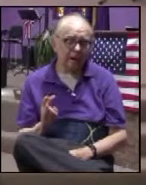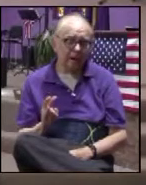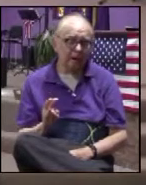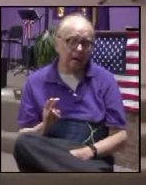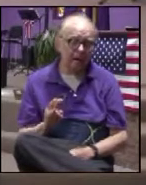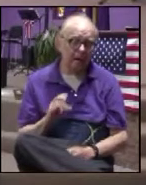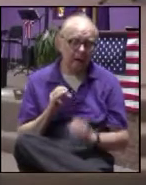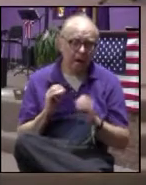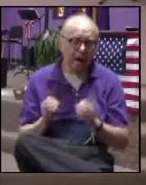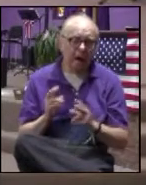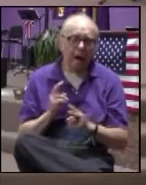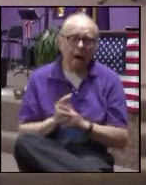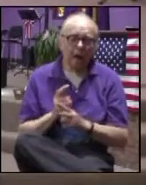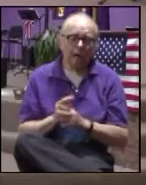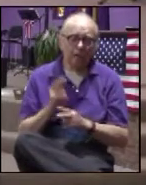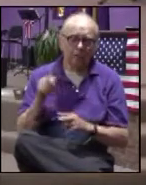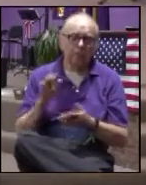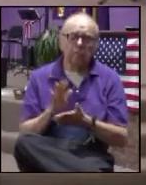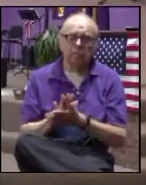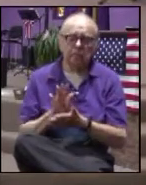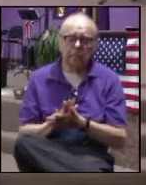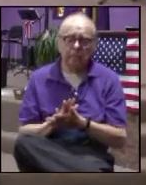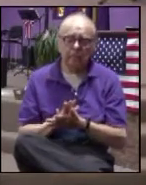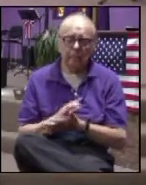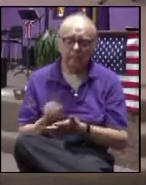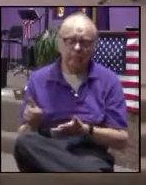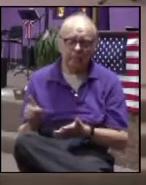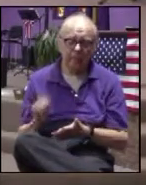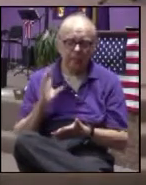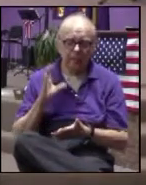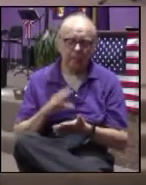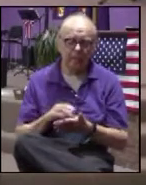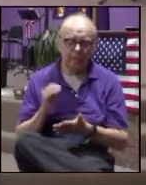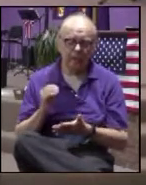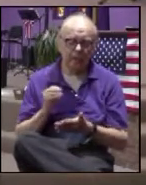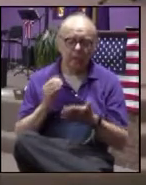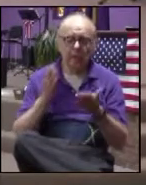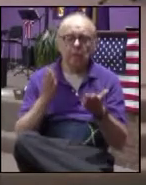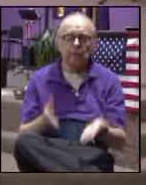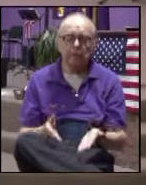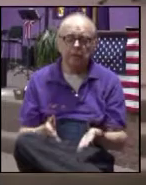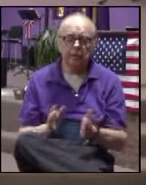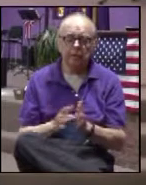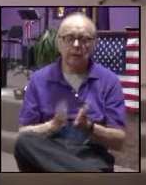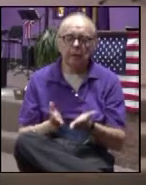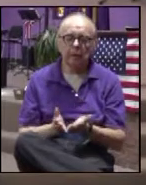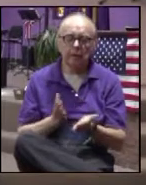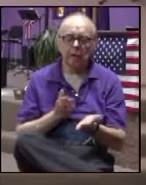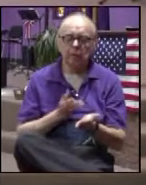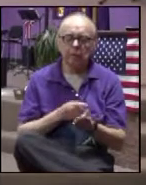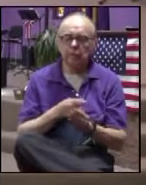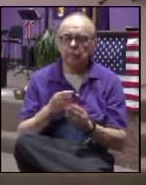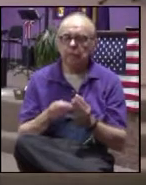and they would keep them in the school, and they would learn the rest of the Bible all the way through Malachi.